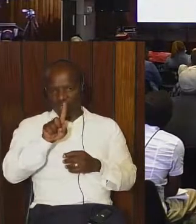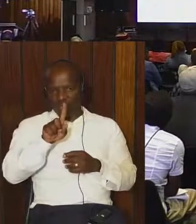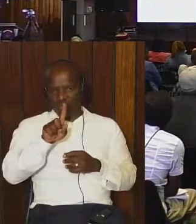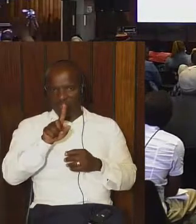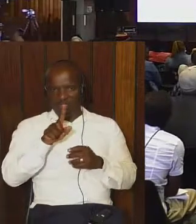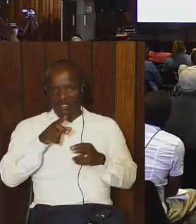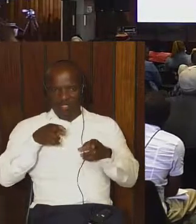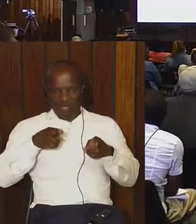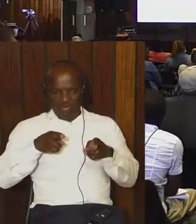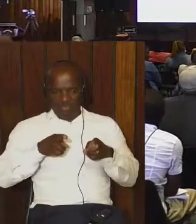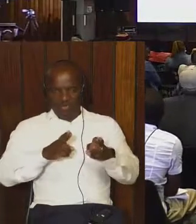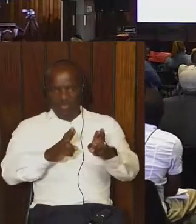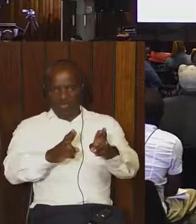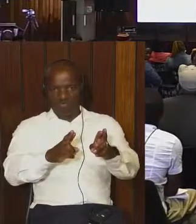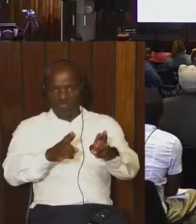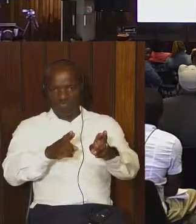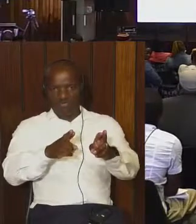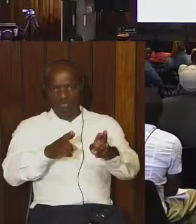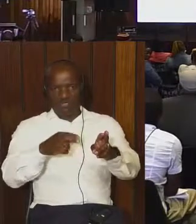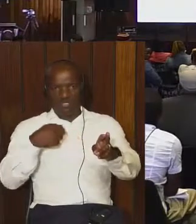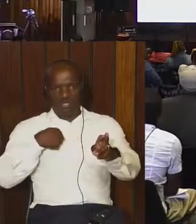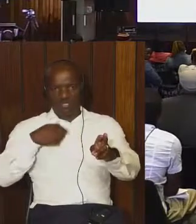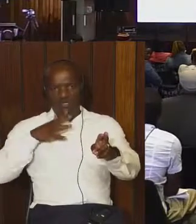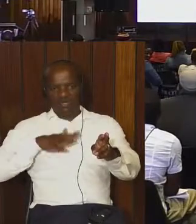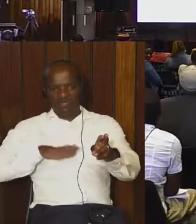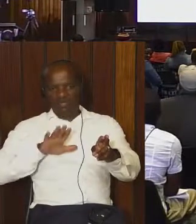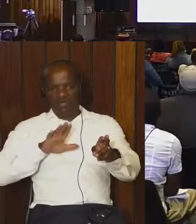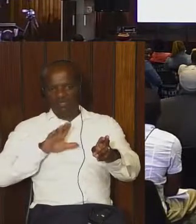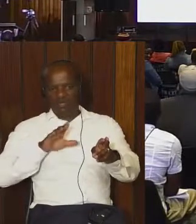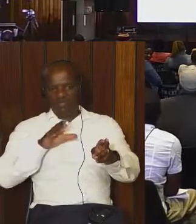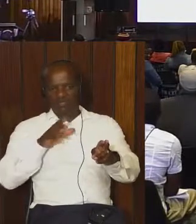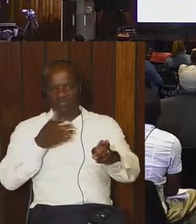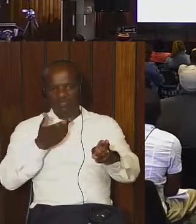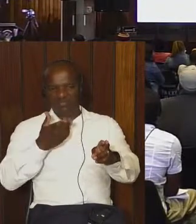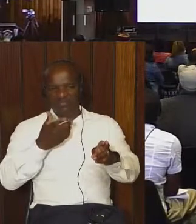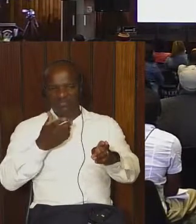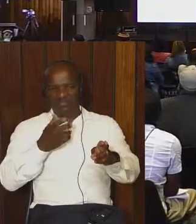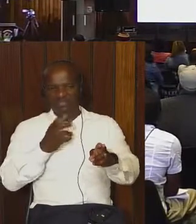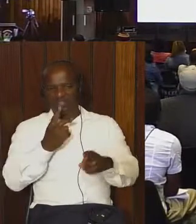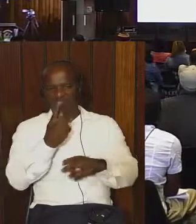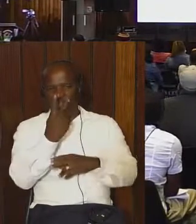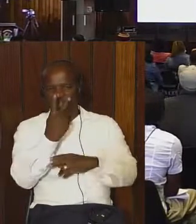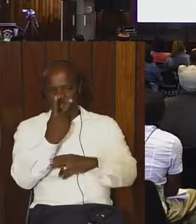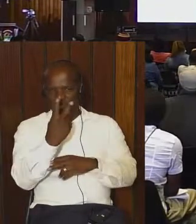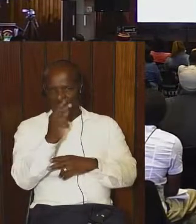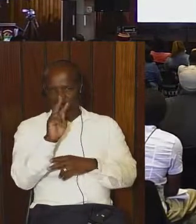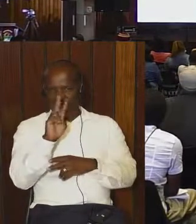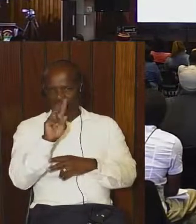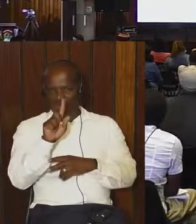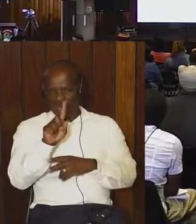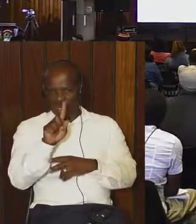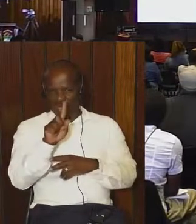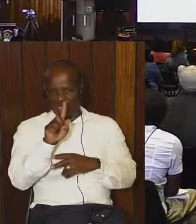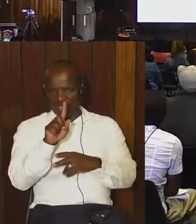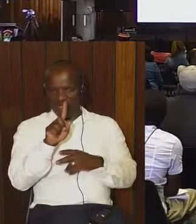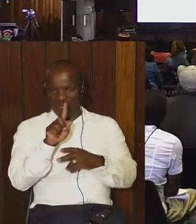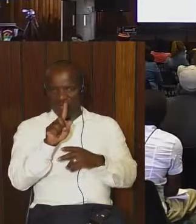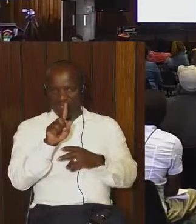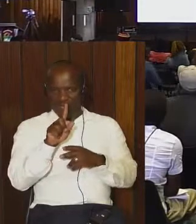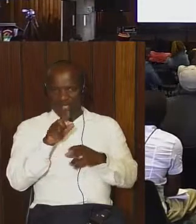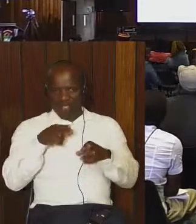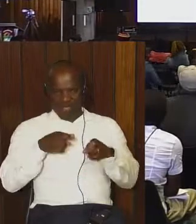roads. I just want to find out 21 roads in 6 months.